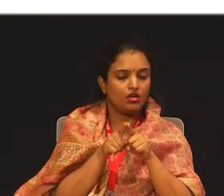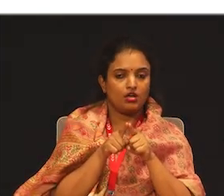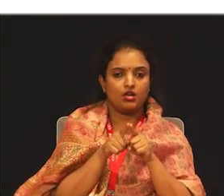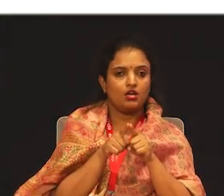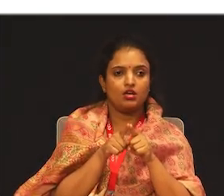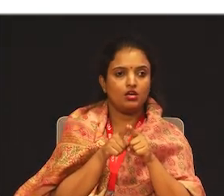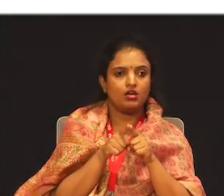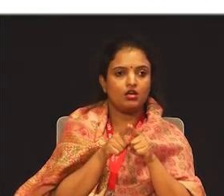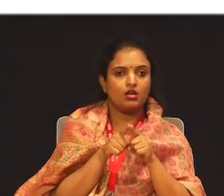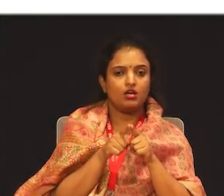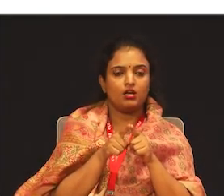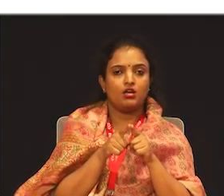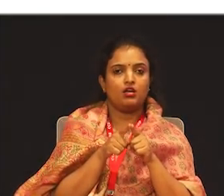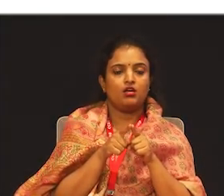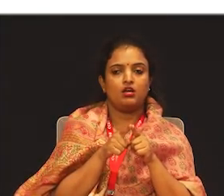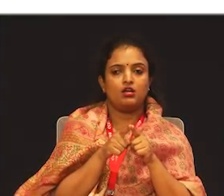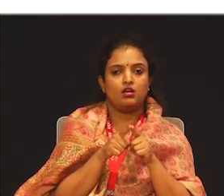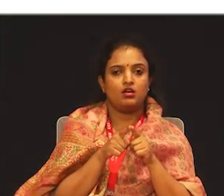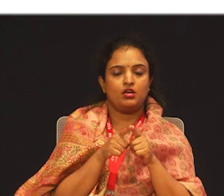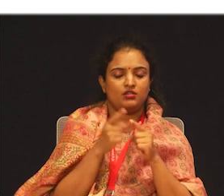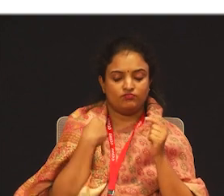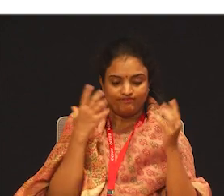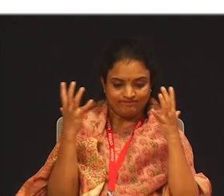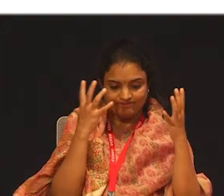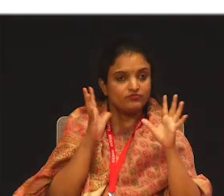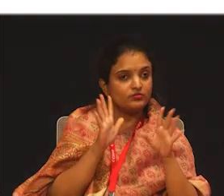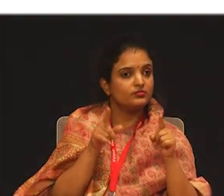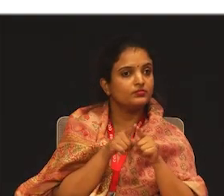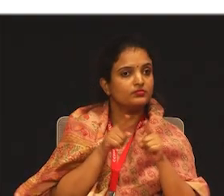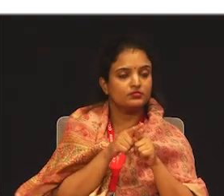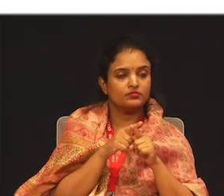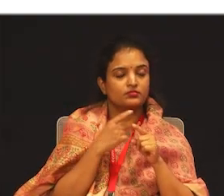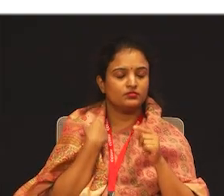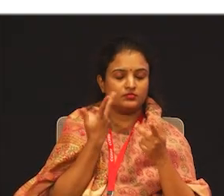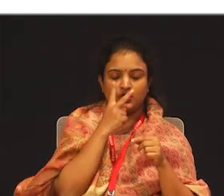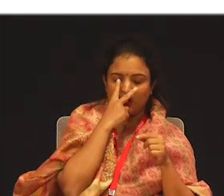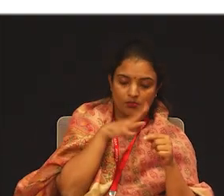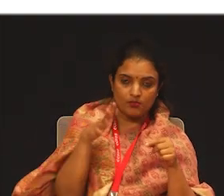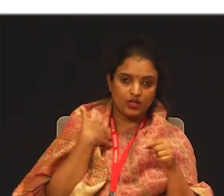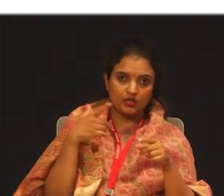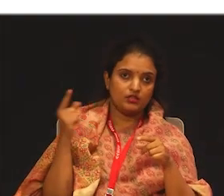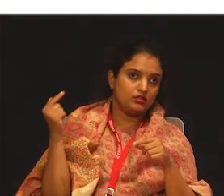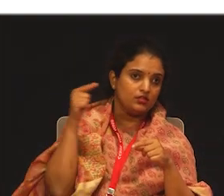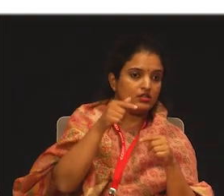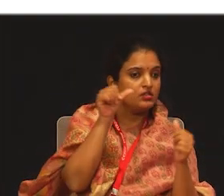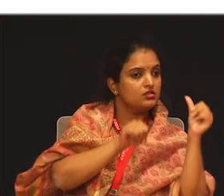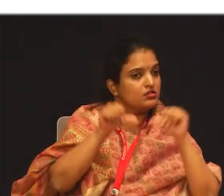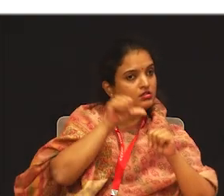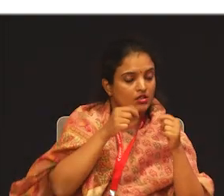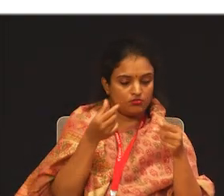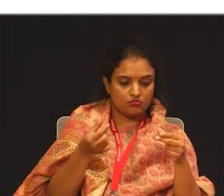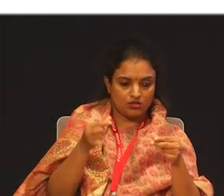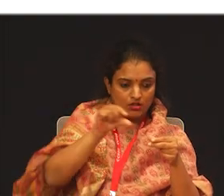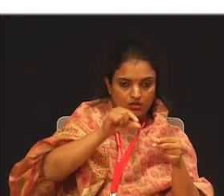child? Similarly, we hesitate in taking a blind child to a science lab,